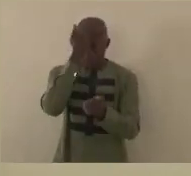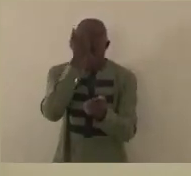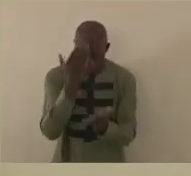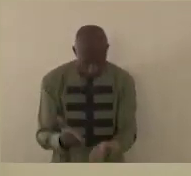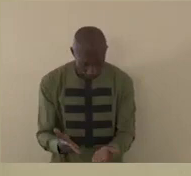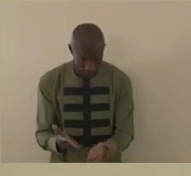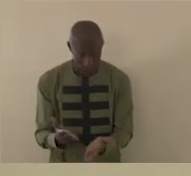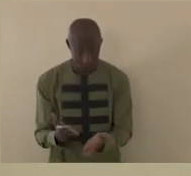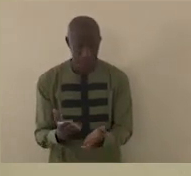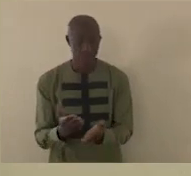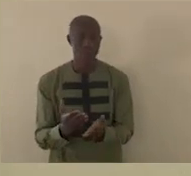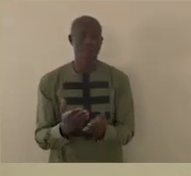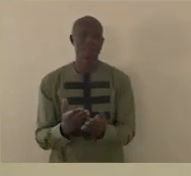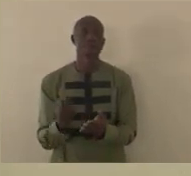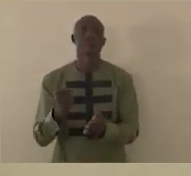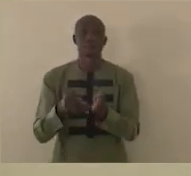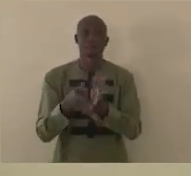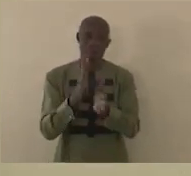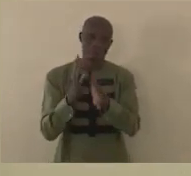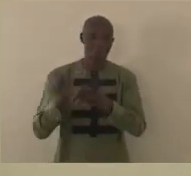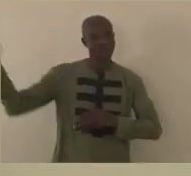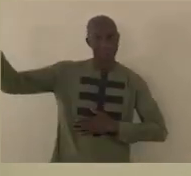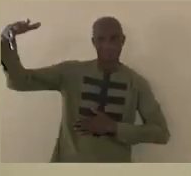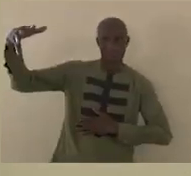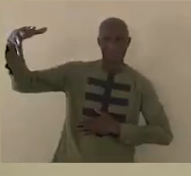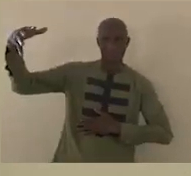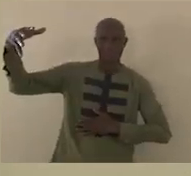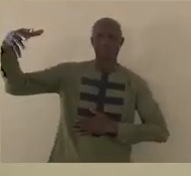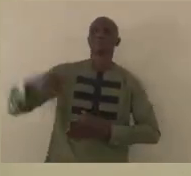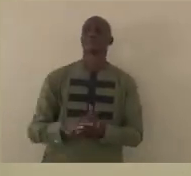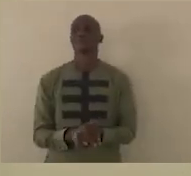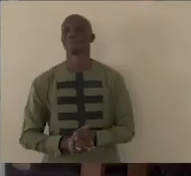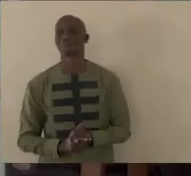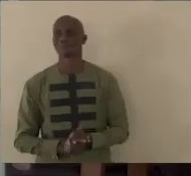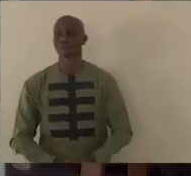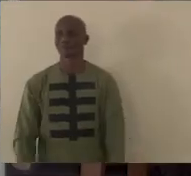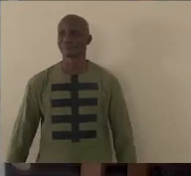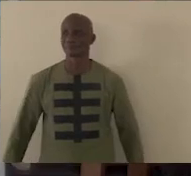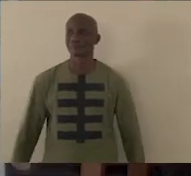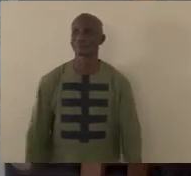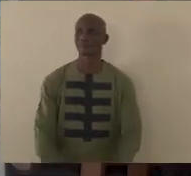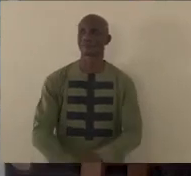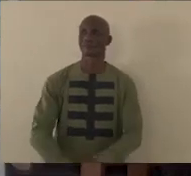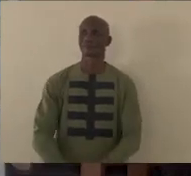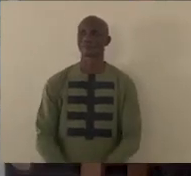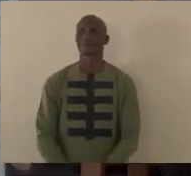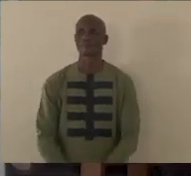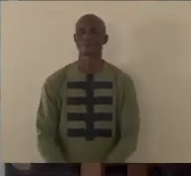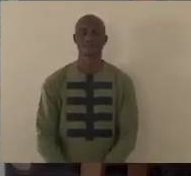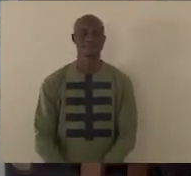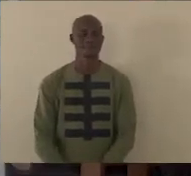obey at the very least, the traffic light. So Mary is interested in how we obey traffic light